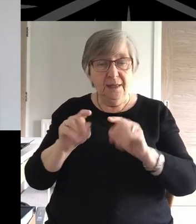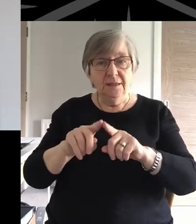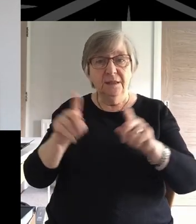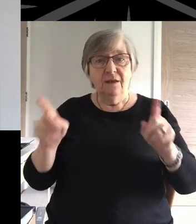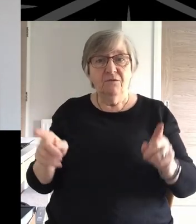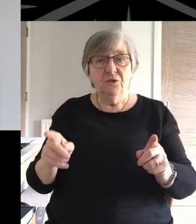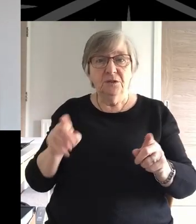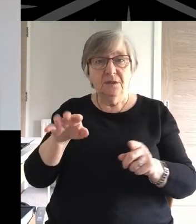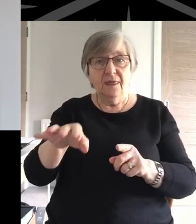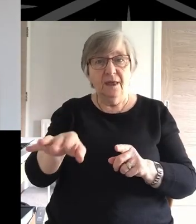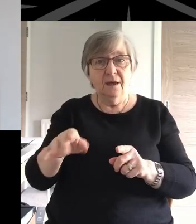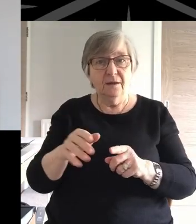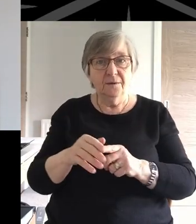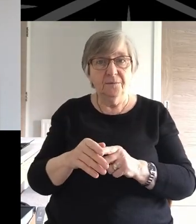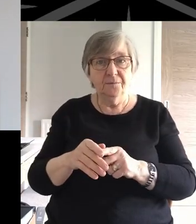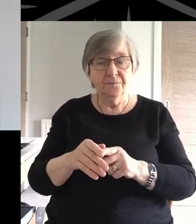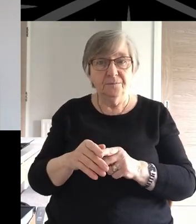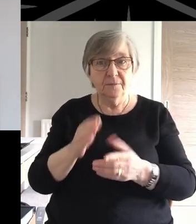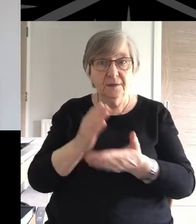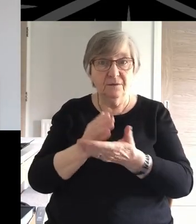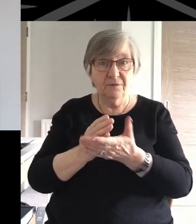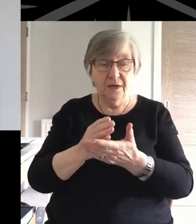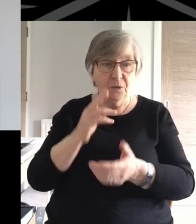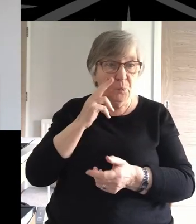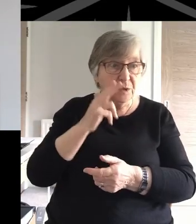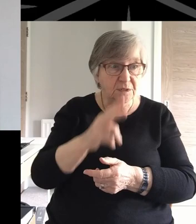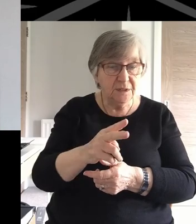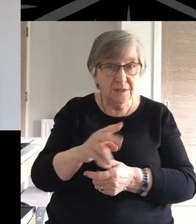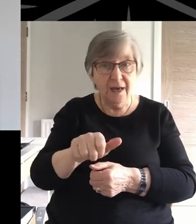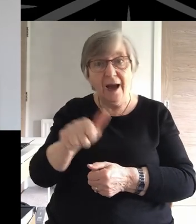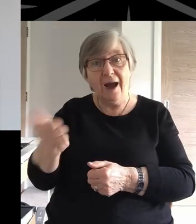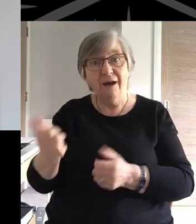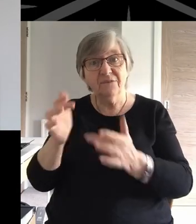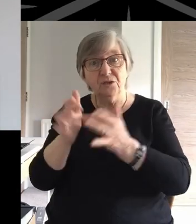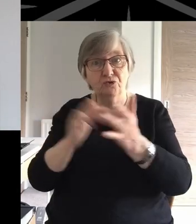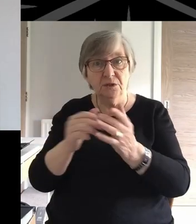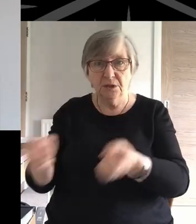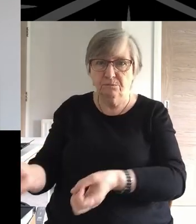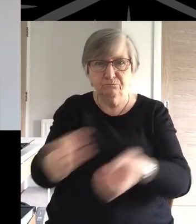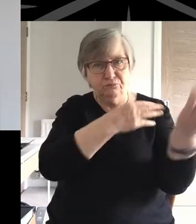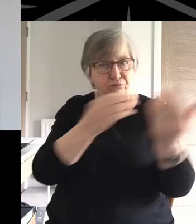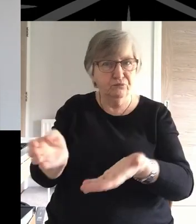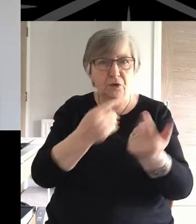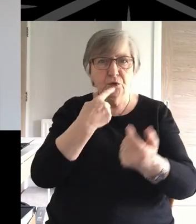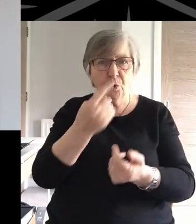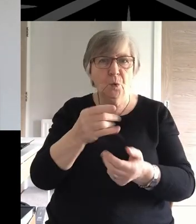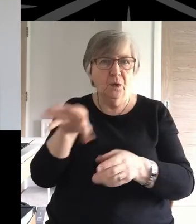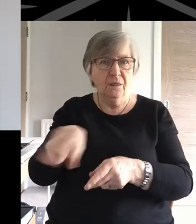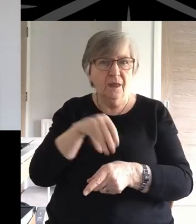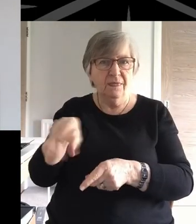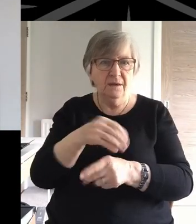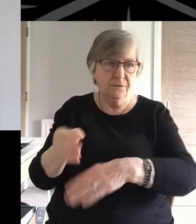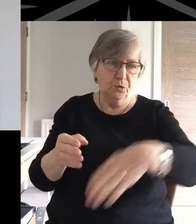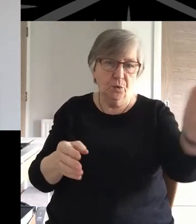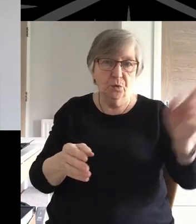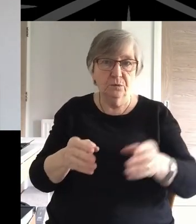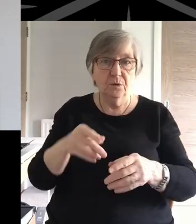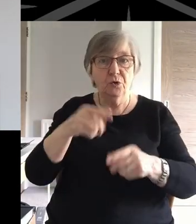difference. In fact, we then see, after Jesus has cleared out the temple, he's teaching